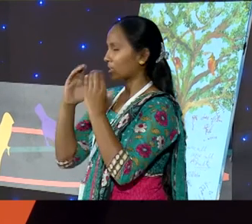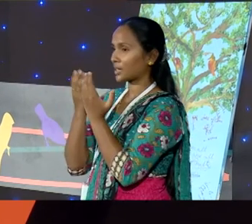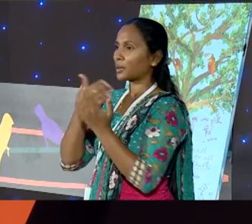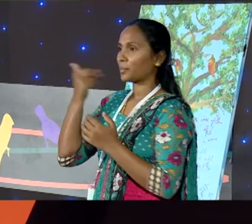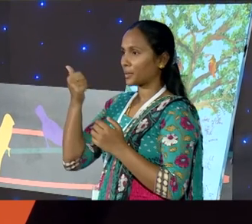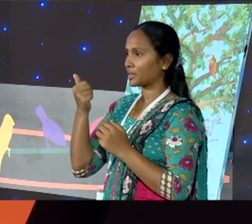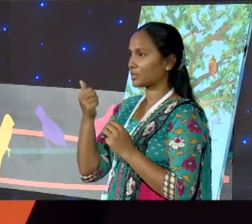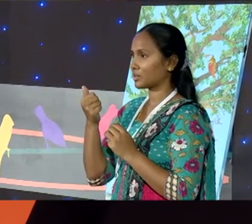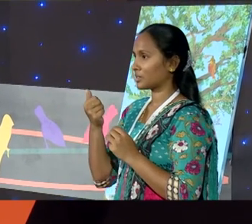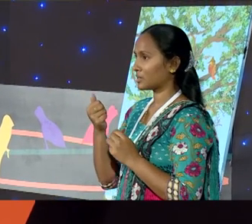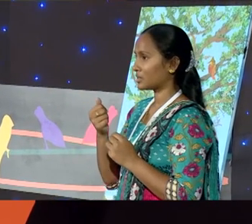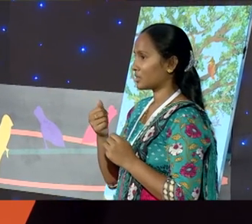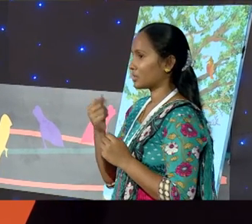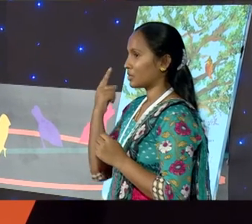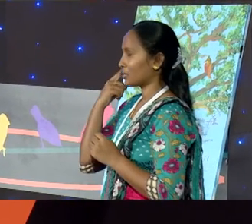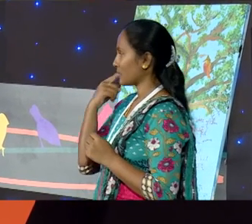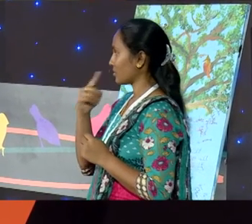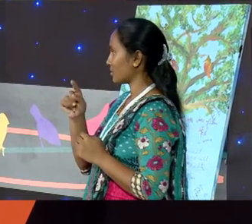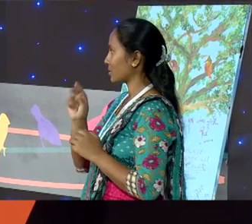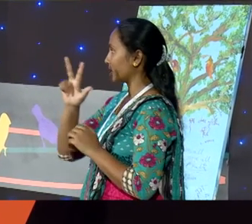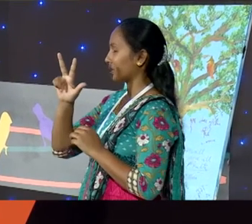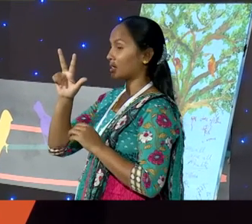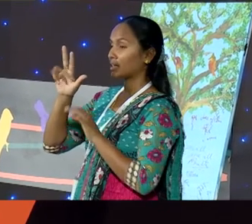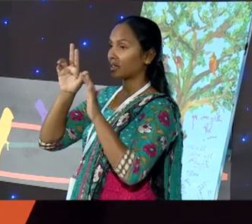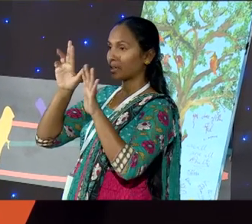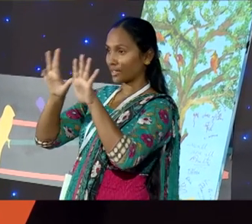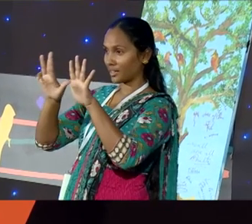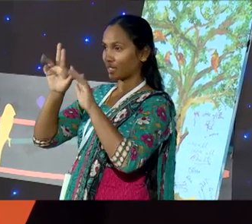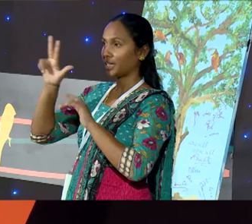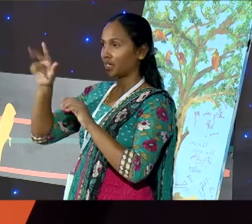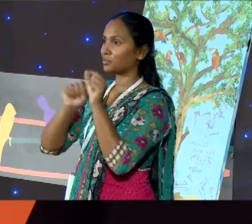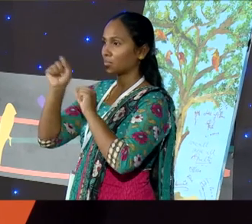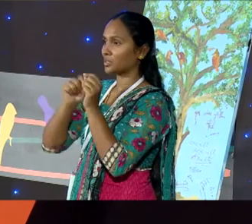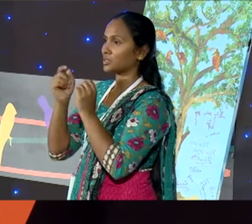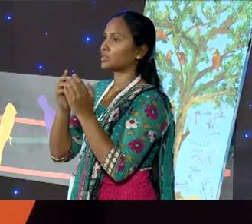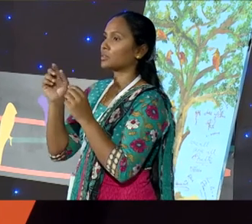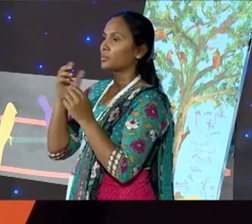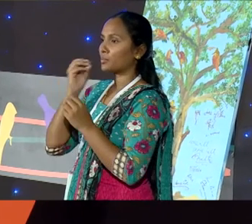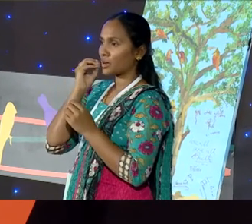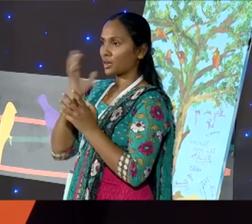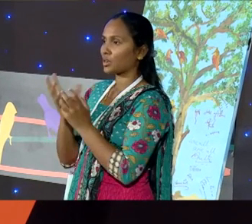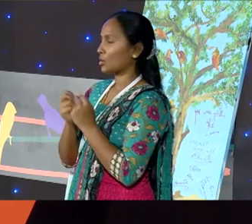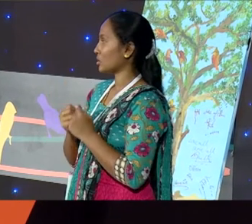bettering that by scoring 98 in business studies, being the country topper, and I was on the front pages of newspapers.